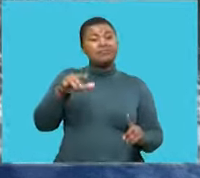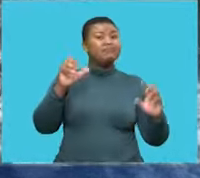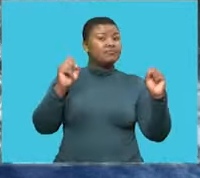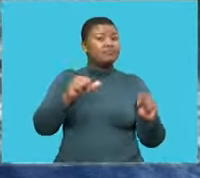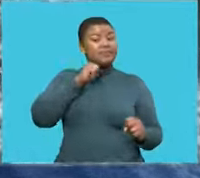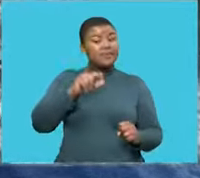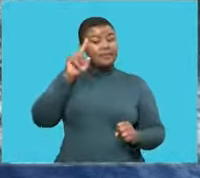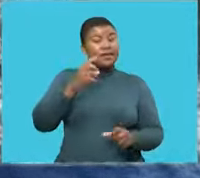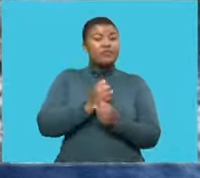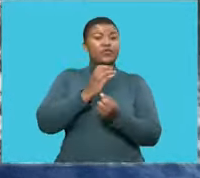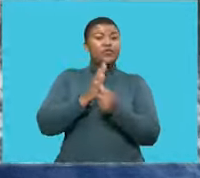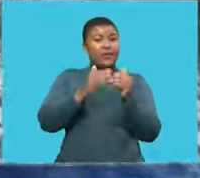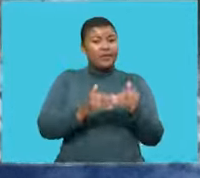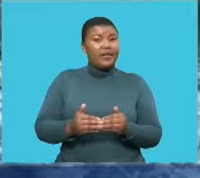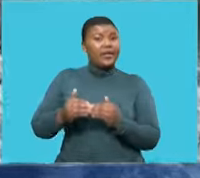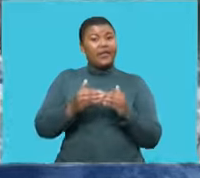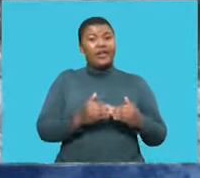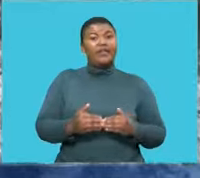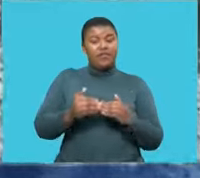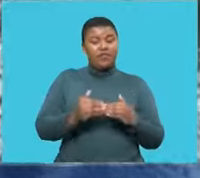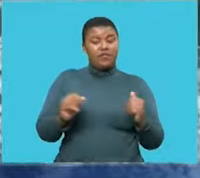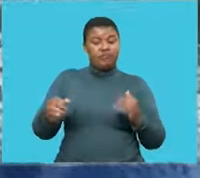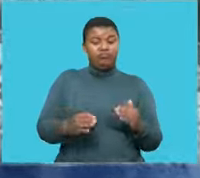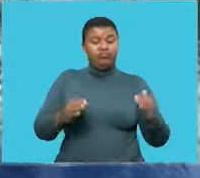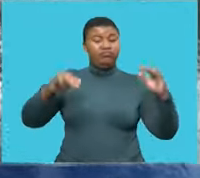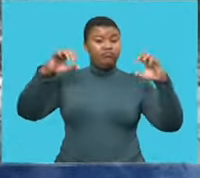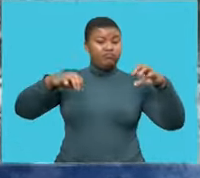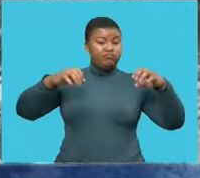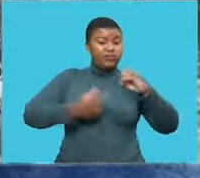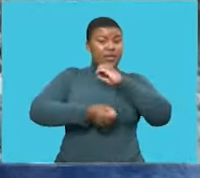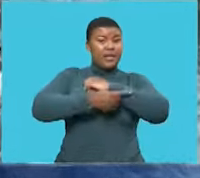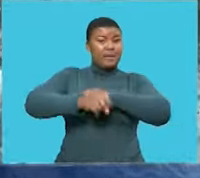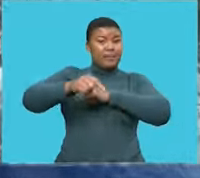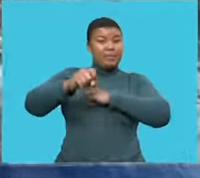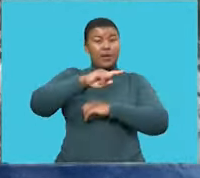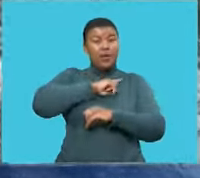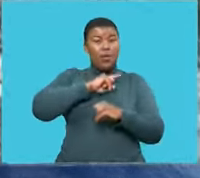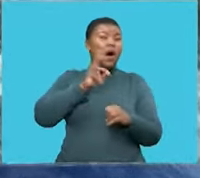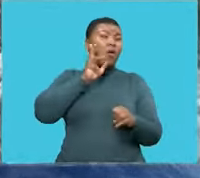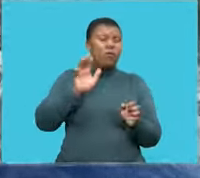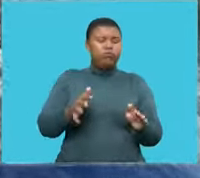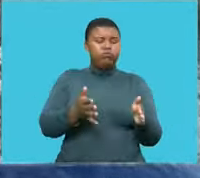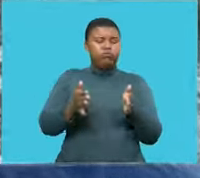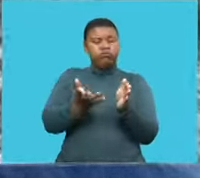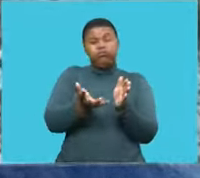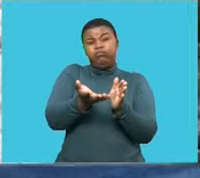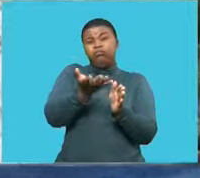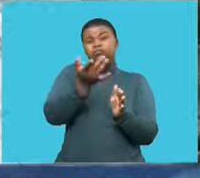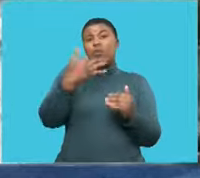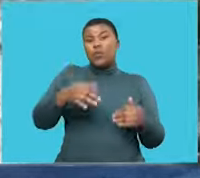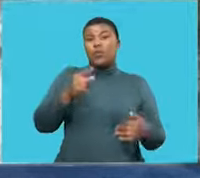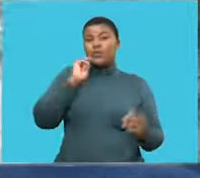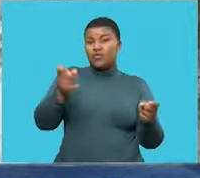kubafoa hopena sebezonza titoulubezodi pulein lidi nogane nanka hatikhelelale titi memberi kesimeizi tatilongyaha